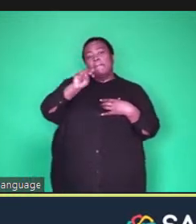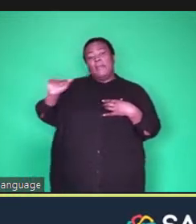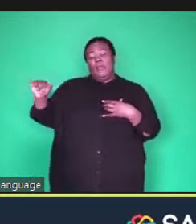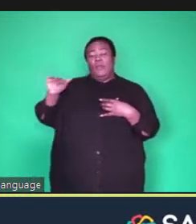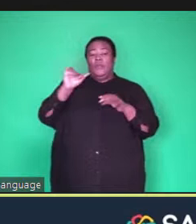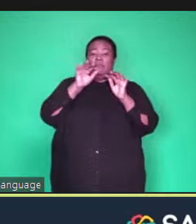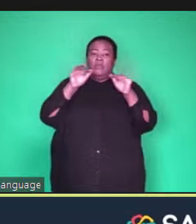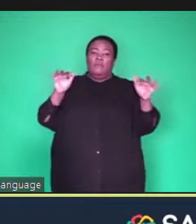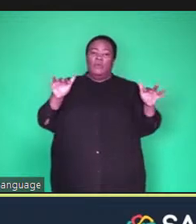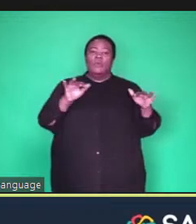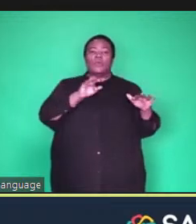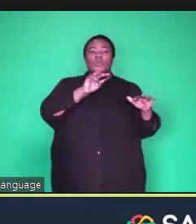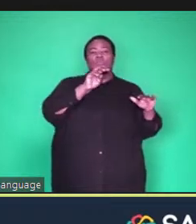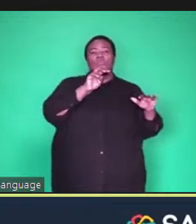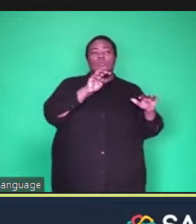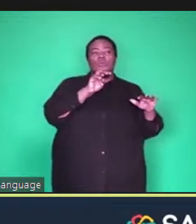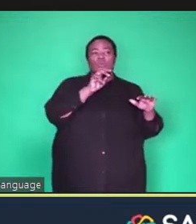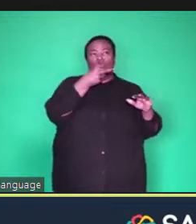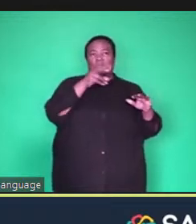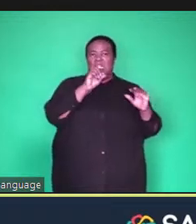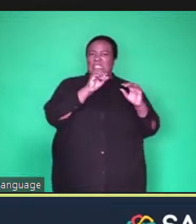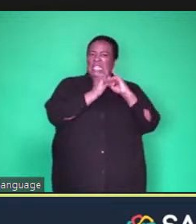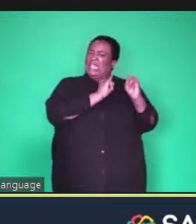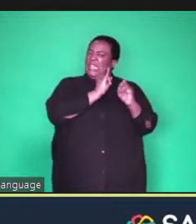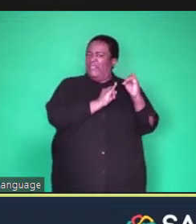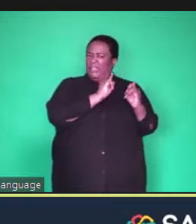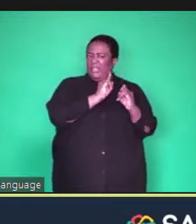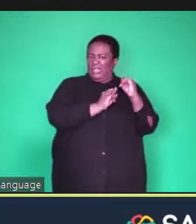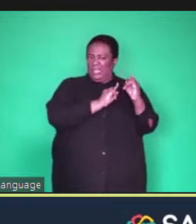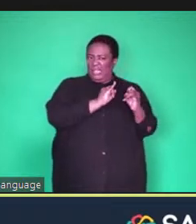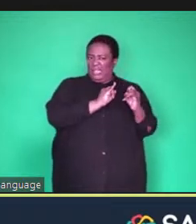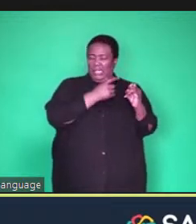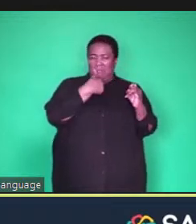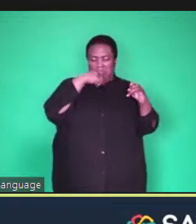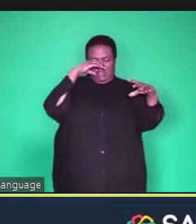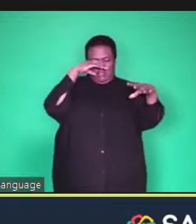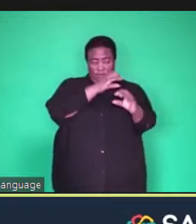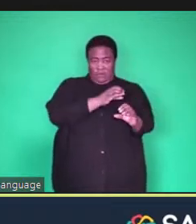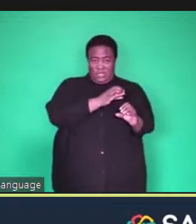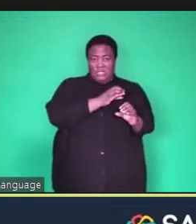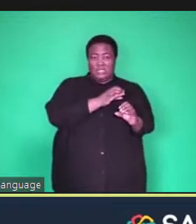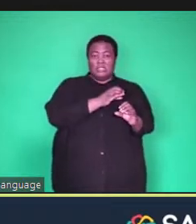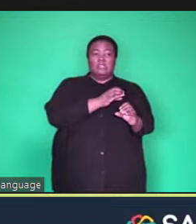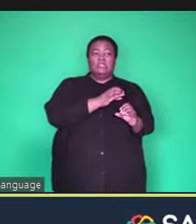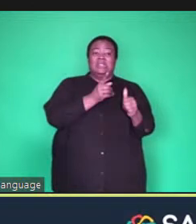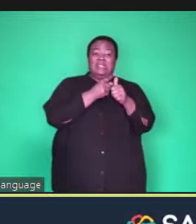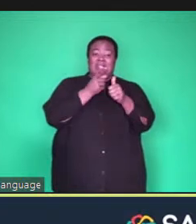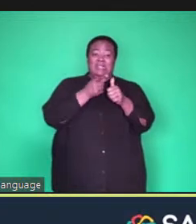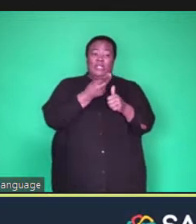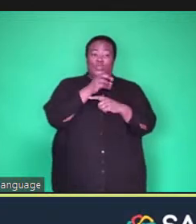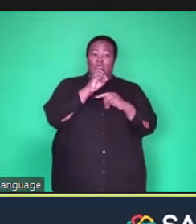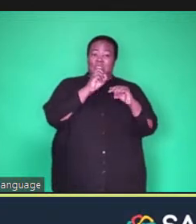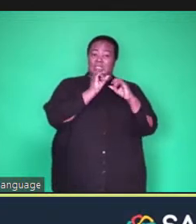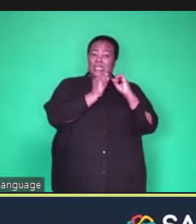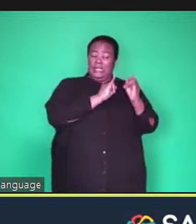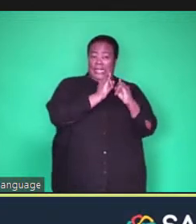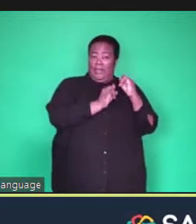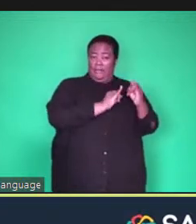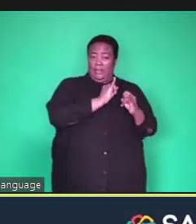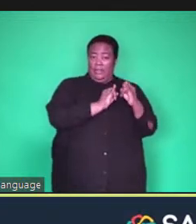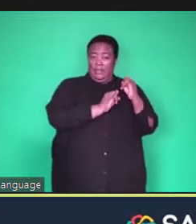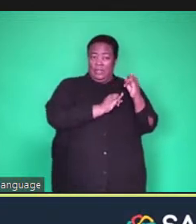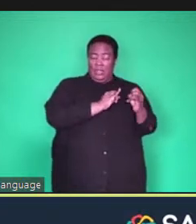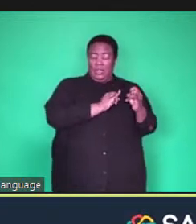census 2011 I'm talking about. The census 2011 was a very rigorous